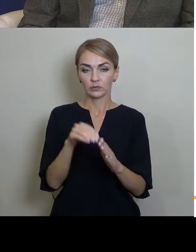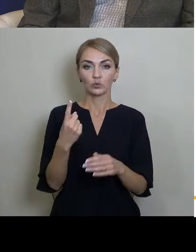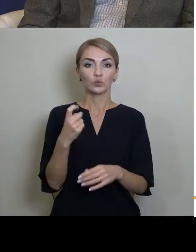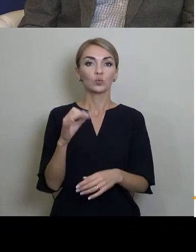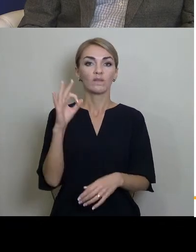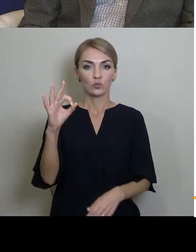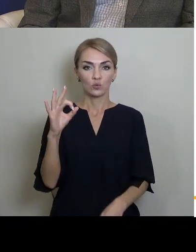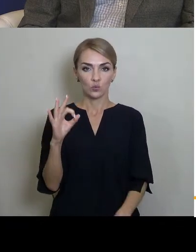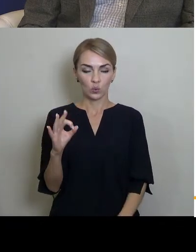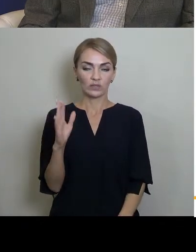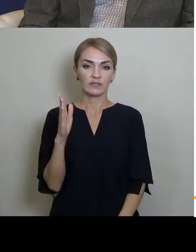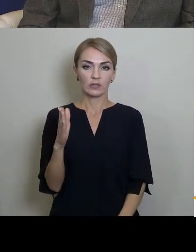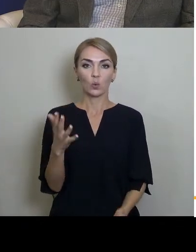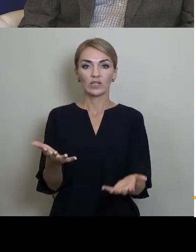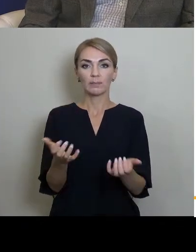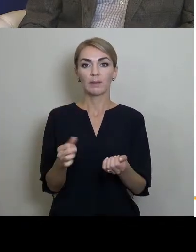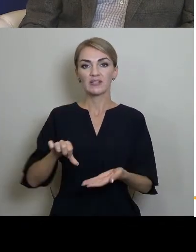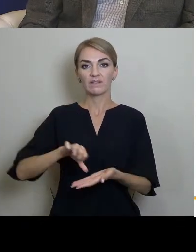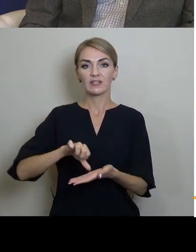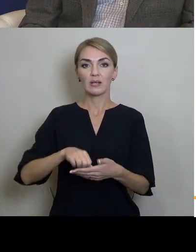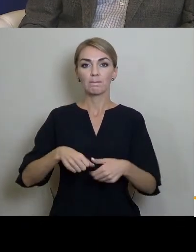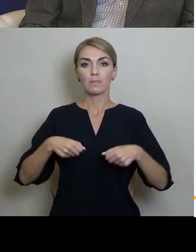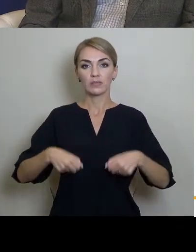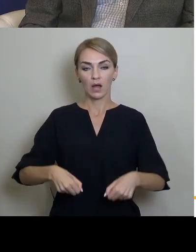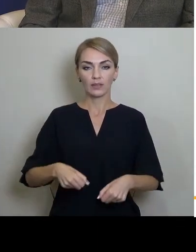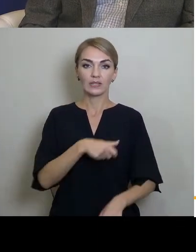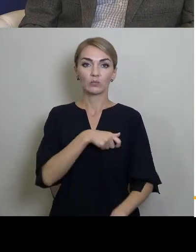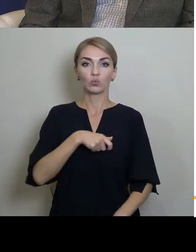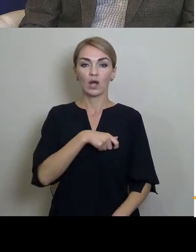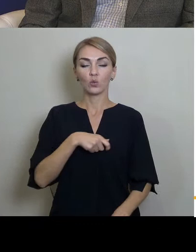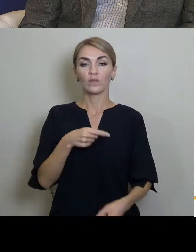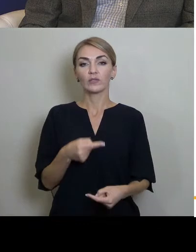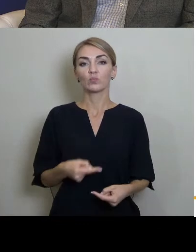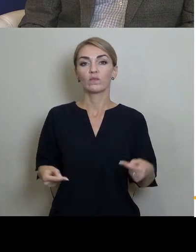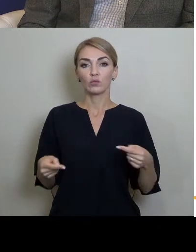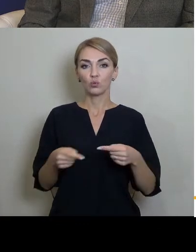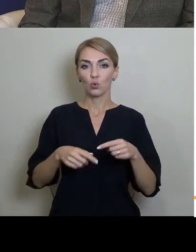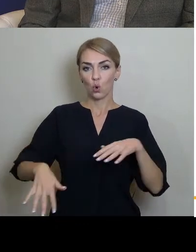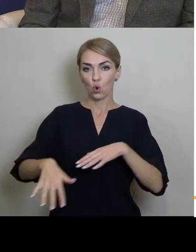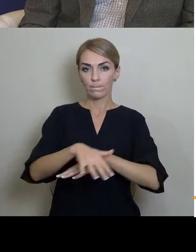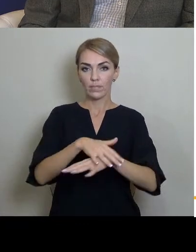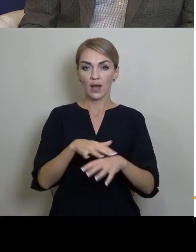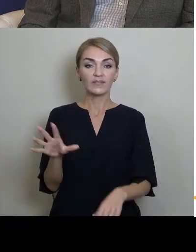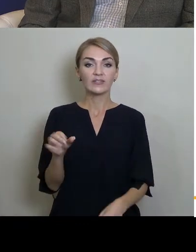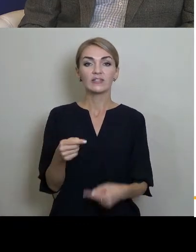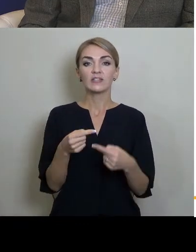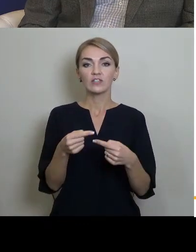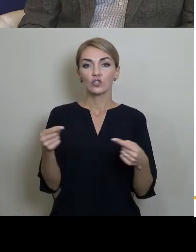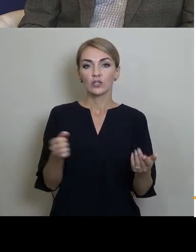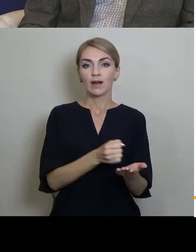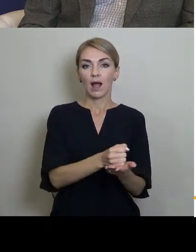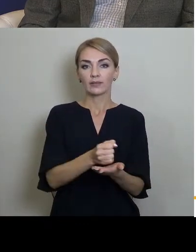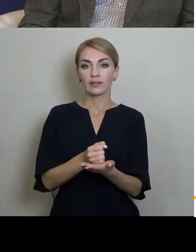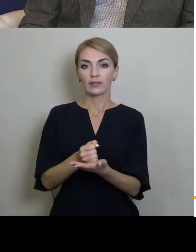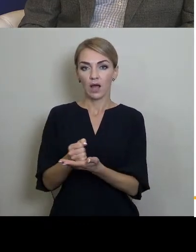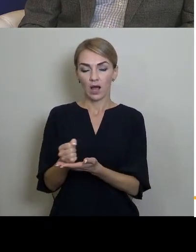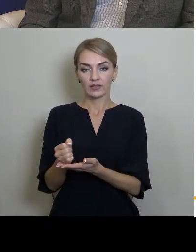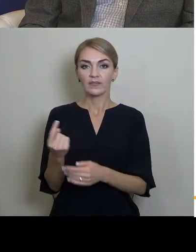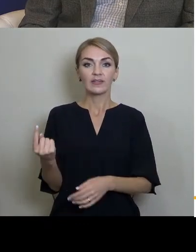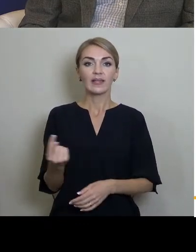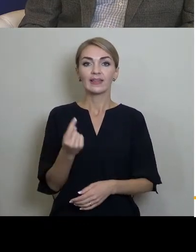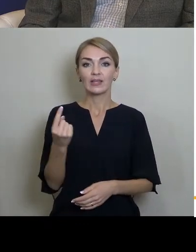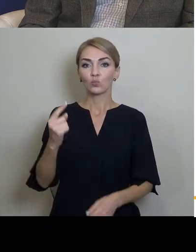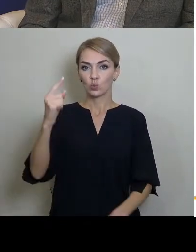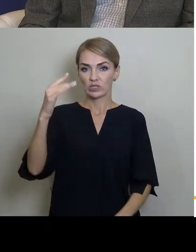party overcomes the electoral barrier, this person will become the councillor of the community.